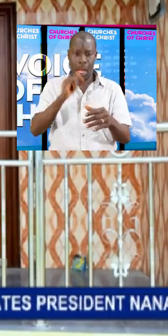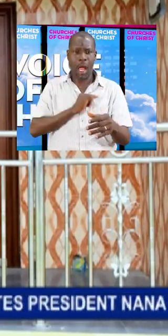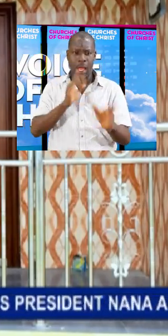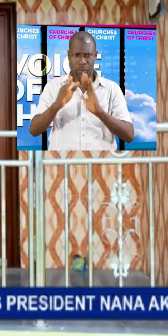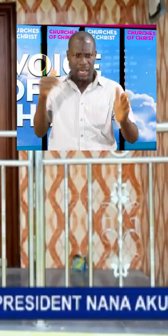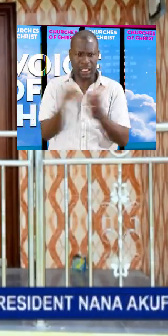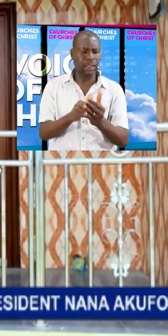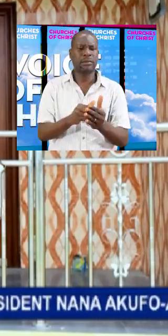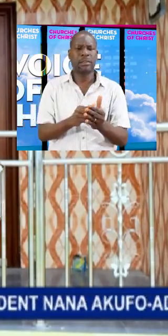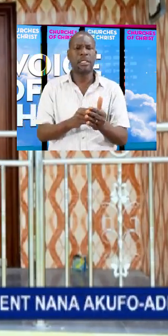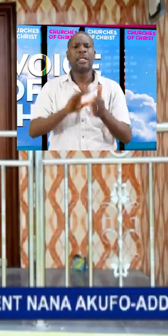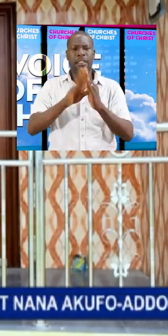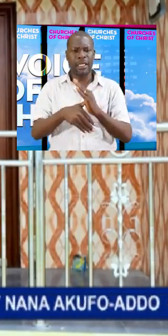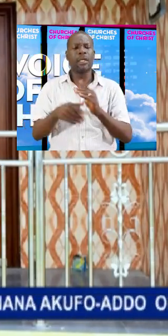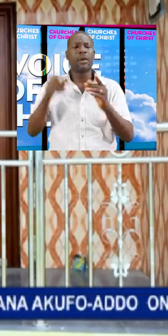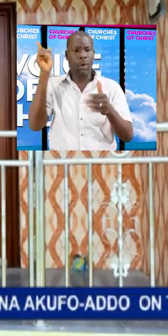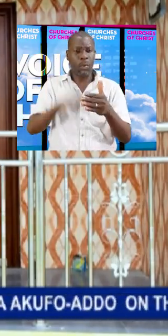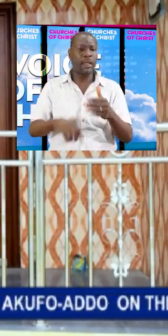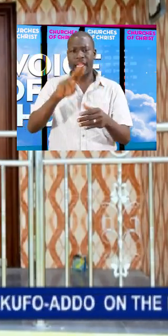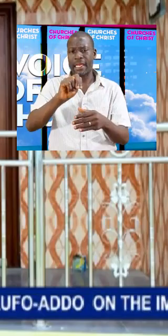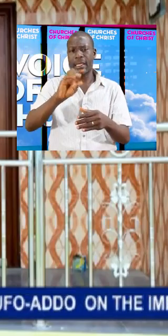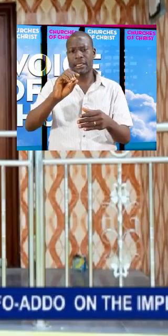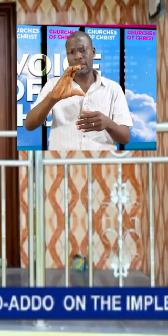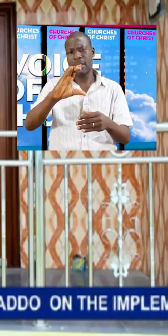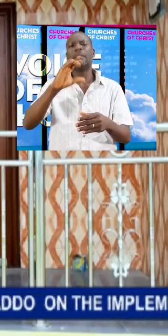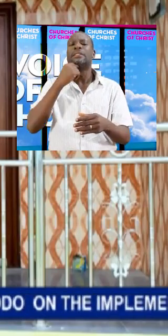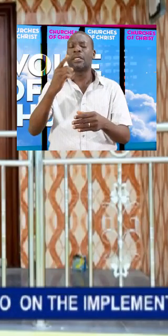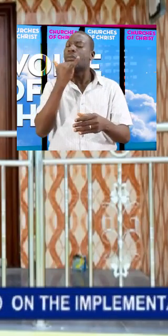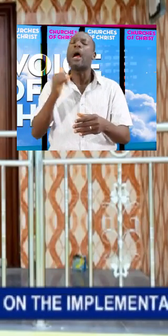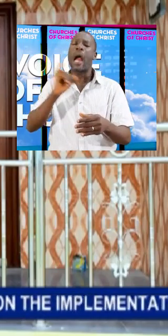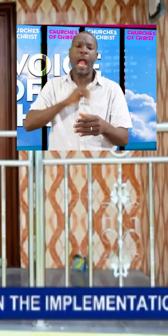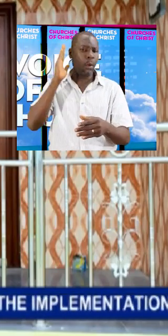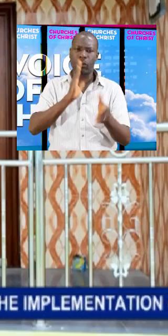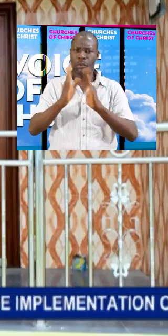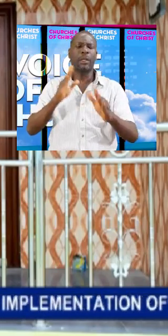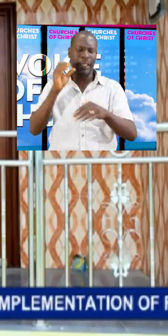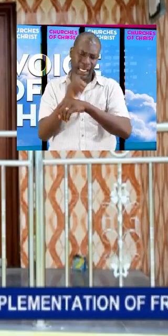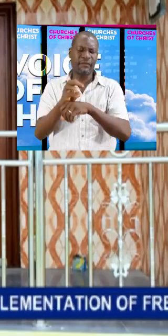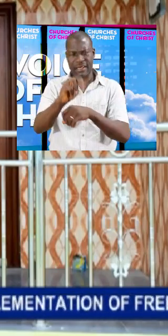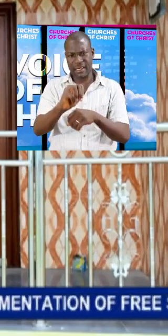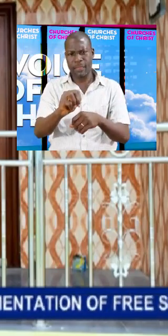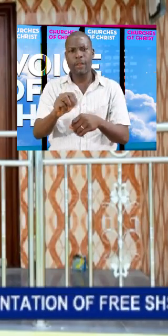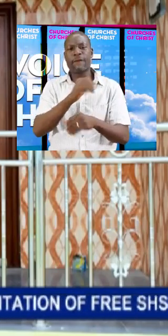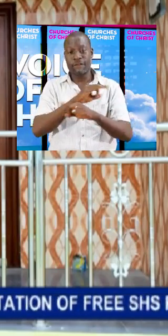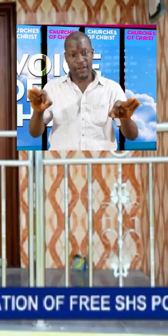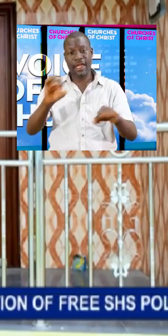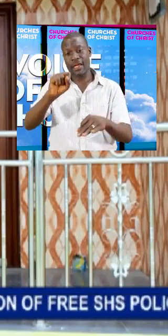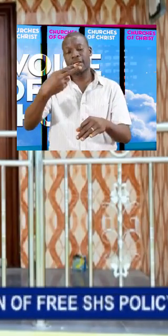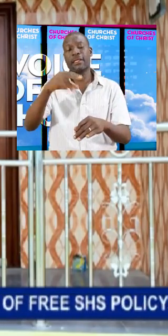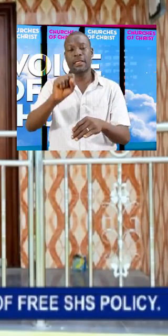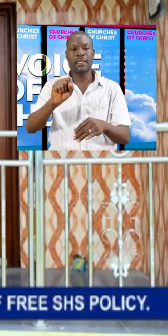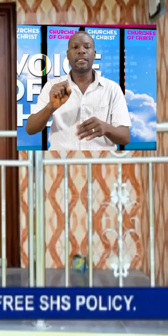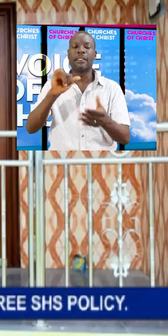won ana de NDC eye a enye no me ka ho asem e de kire won free shs no a